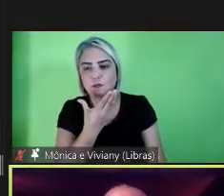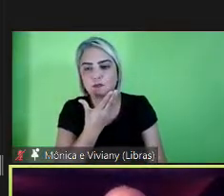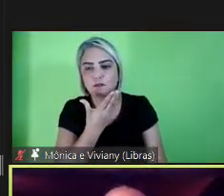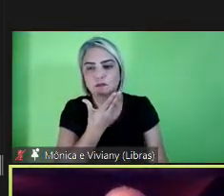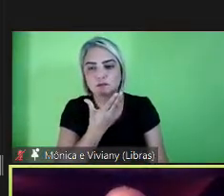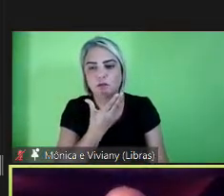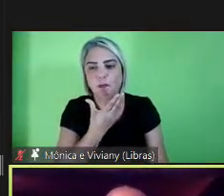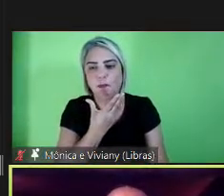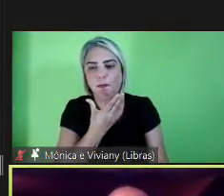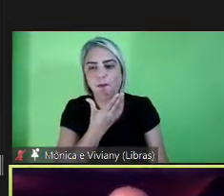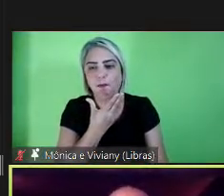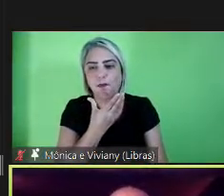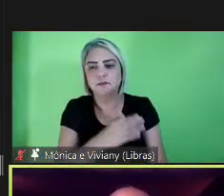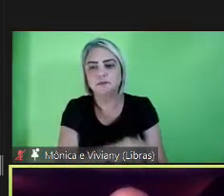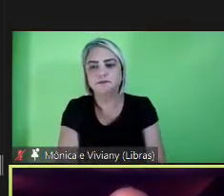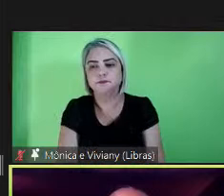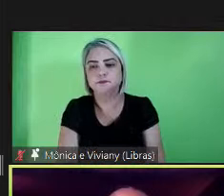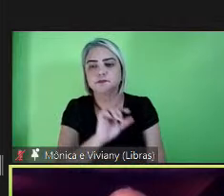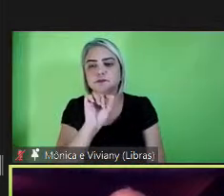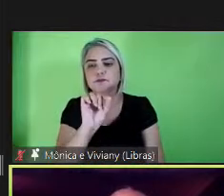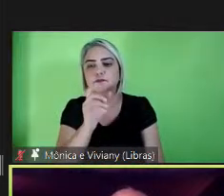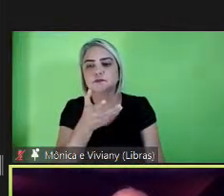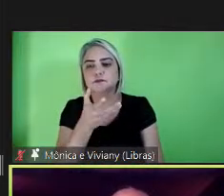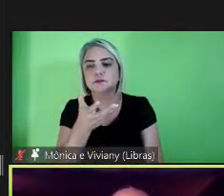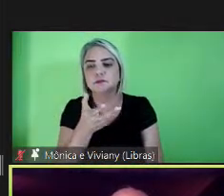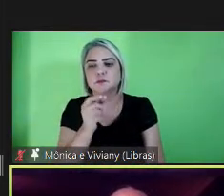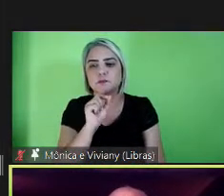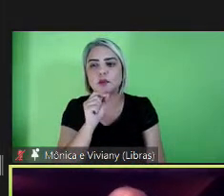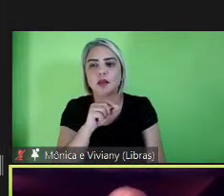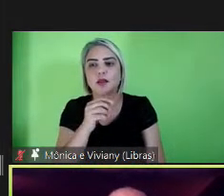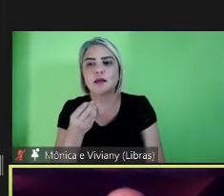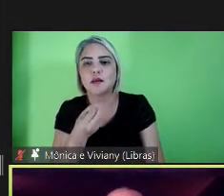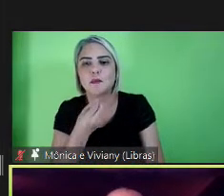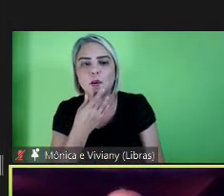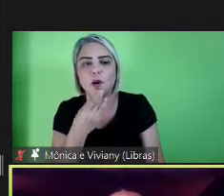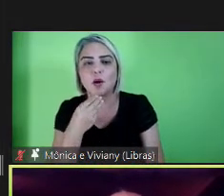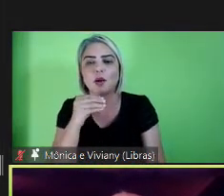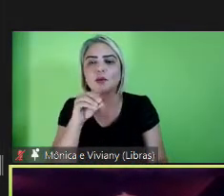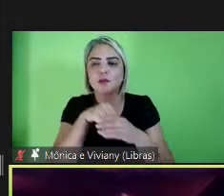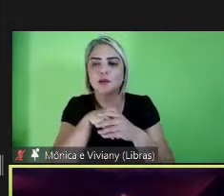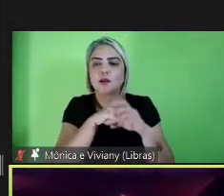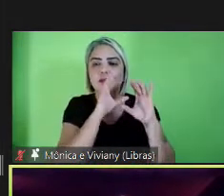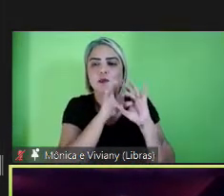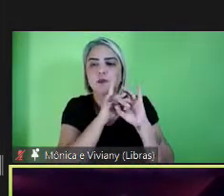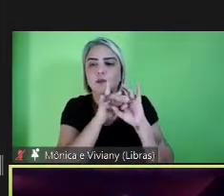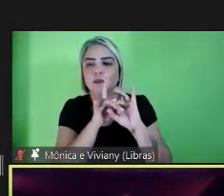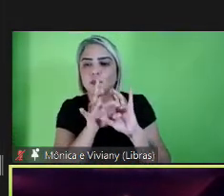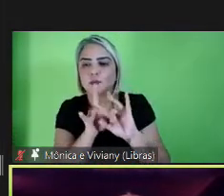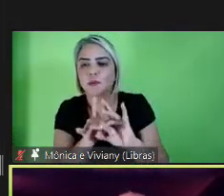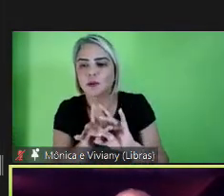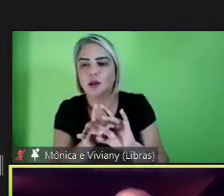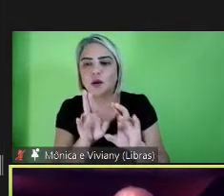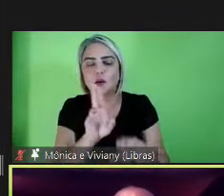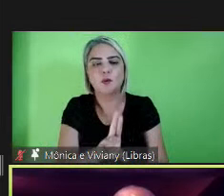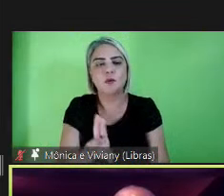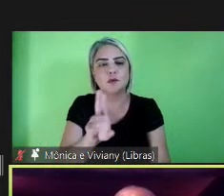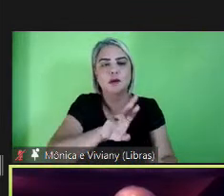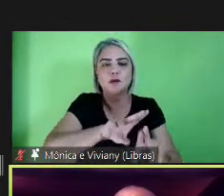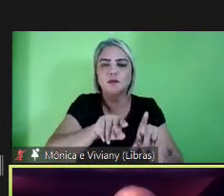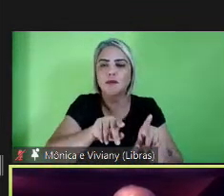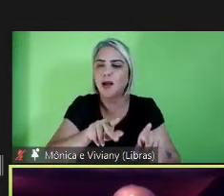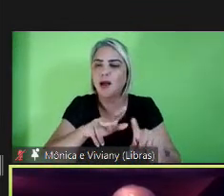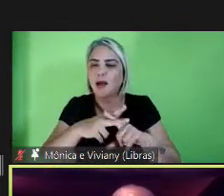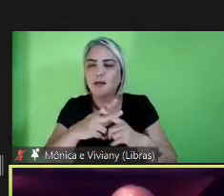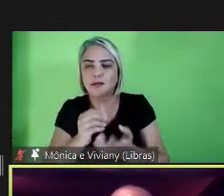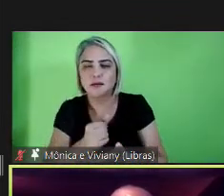It's what works and in context. And we use a number of resources, which I share with you